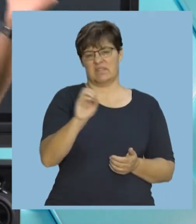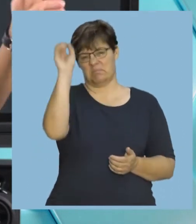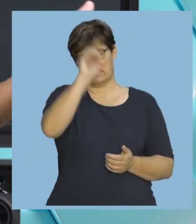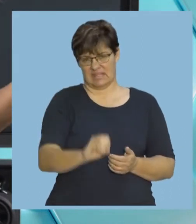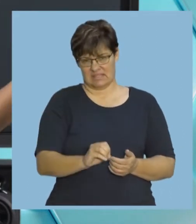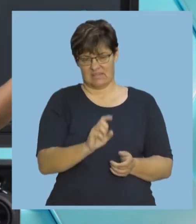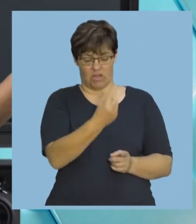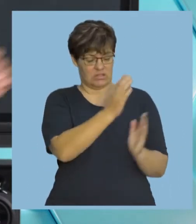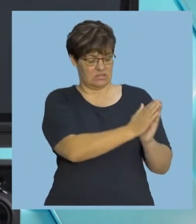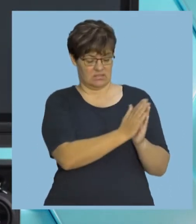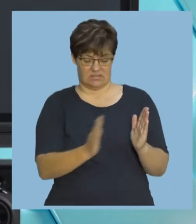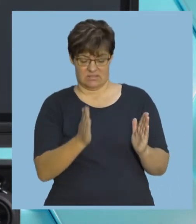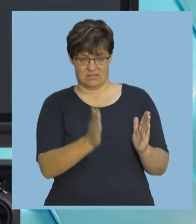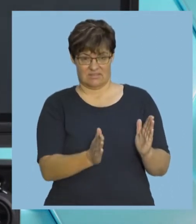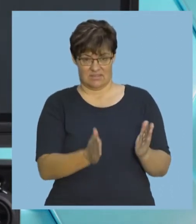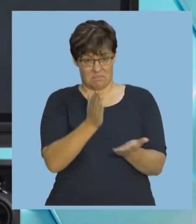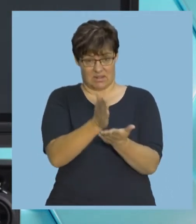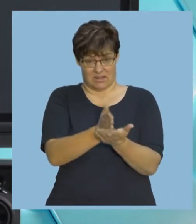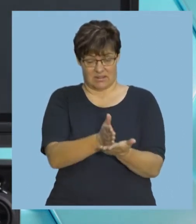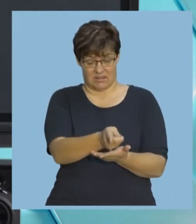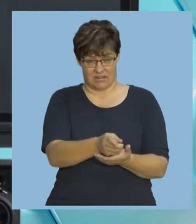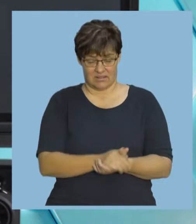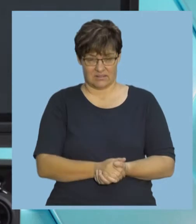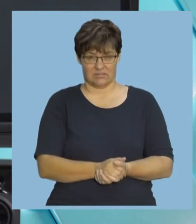50% of the data, which is a median.